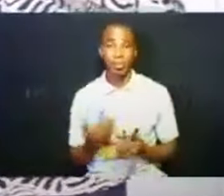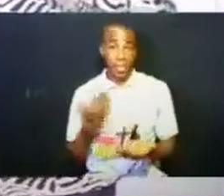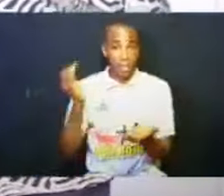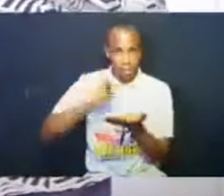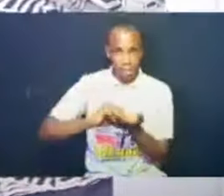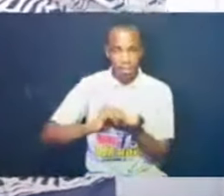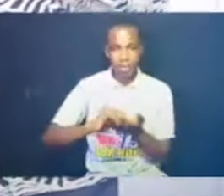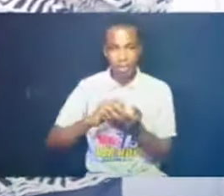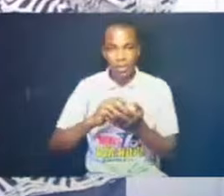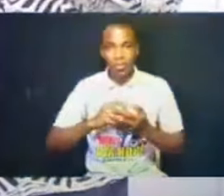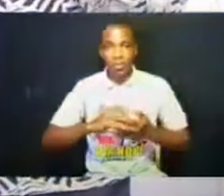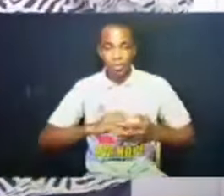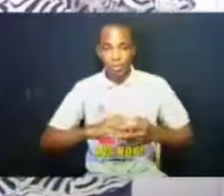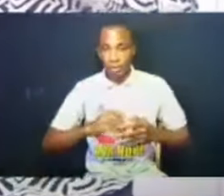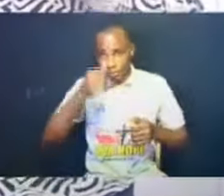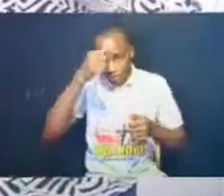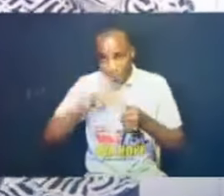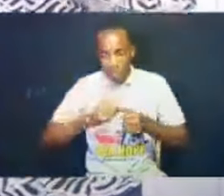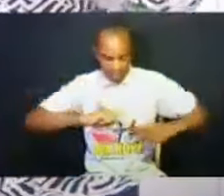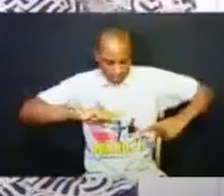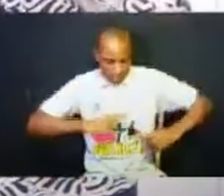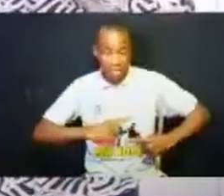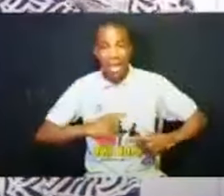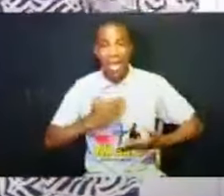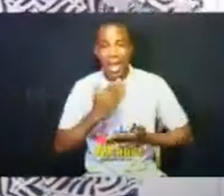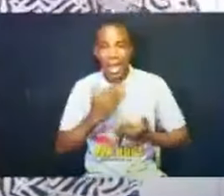Because bitterness has to do with offense.